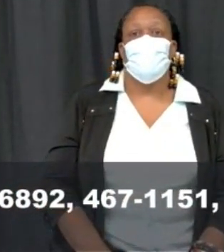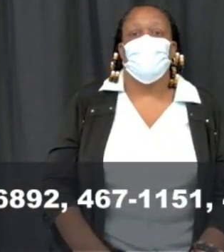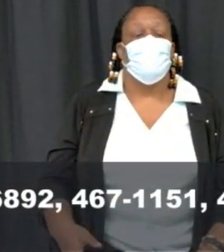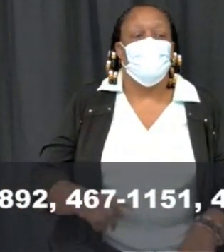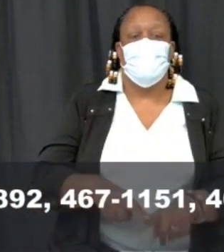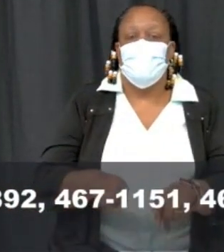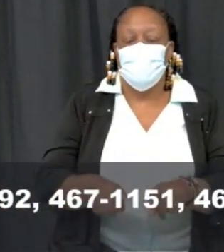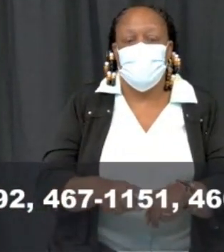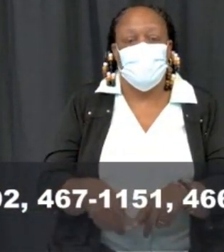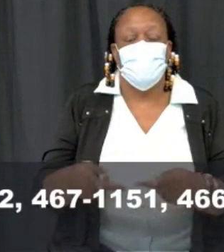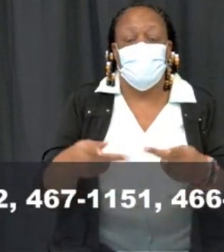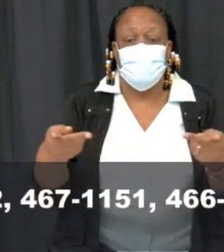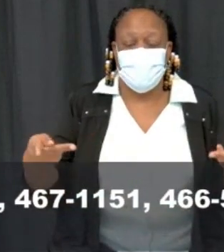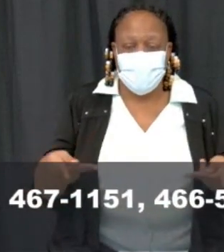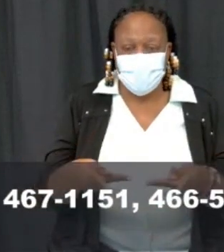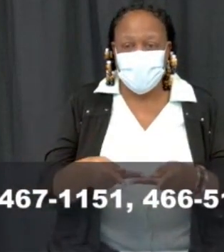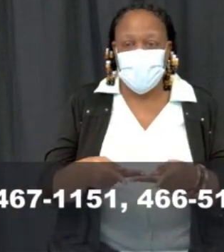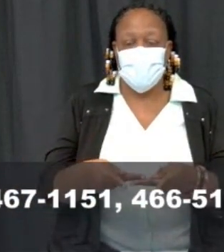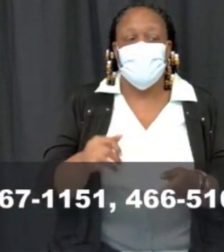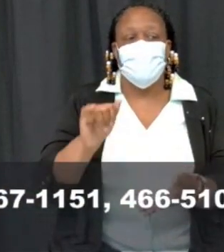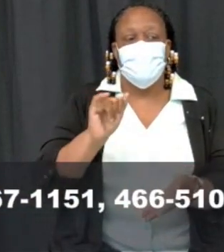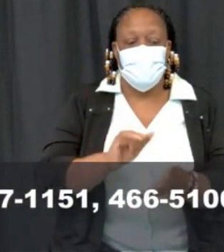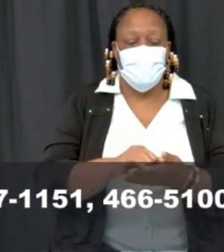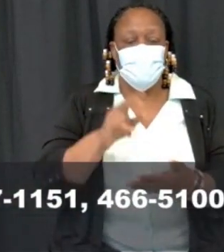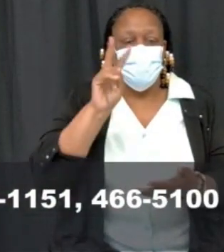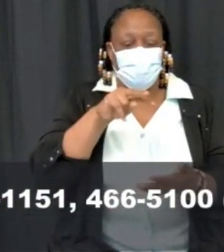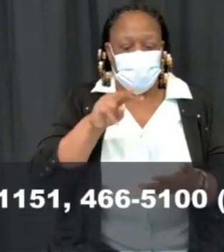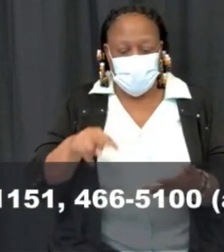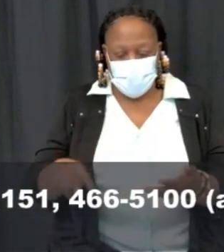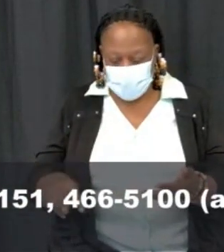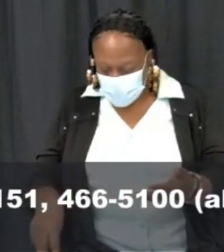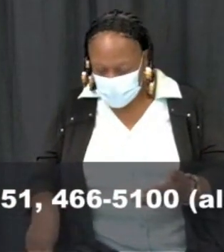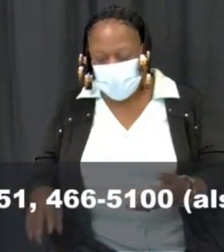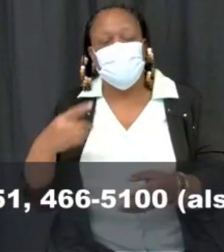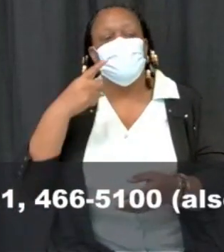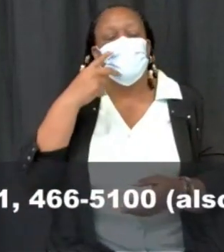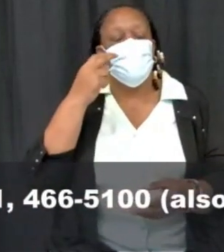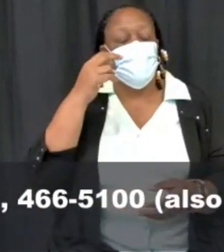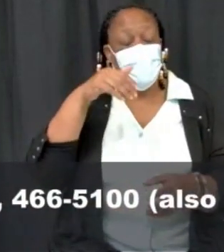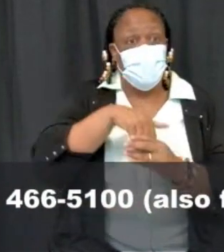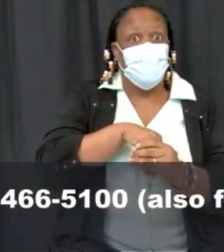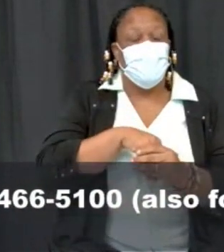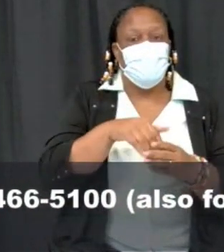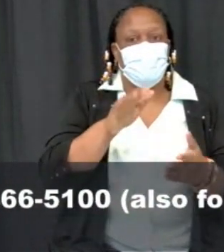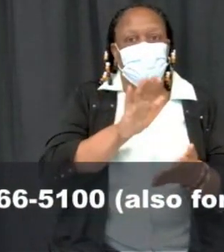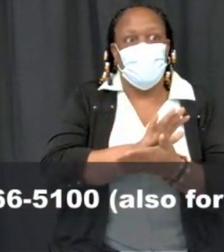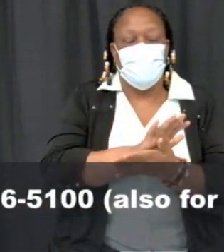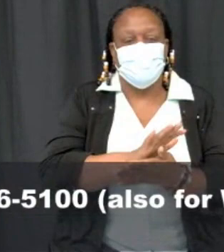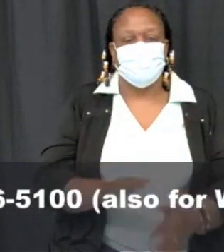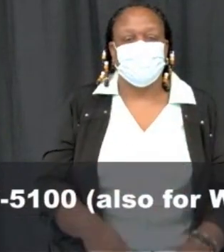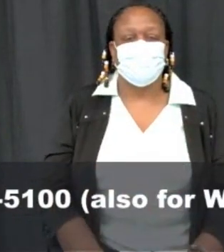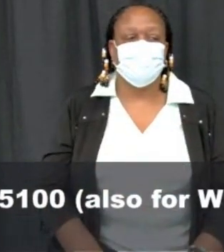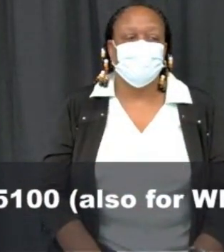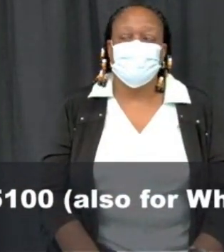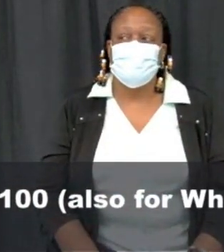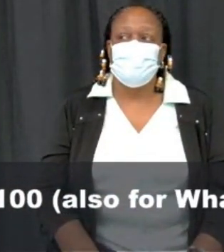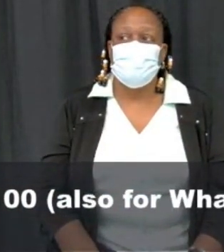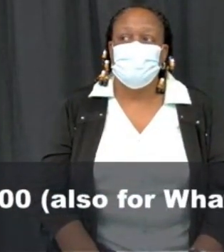and such other businesses as may be expressly approved by the Commissioner of Police in